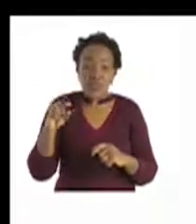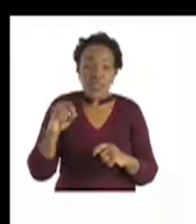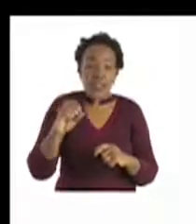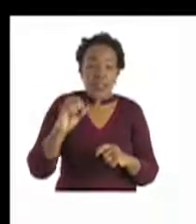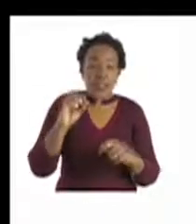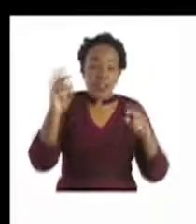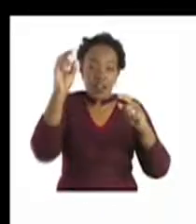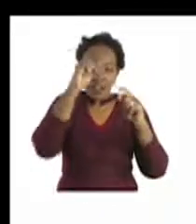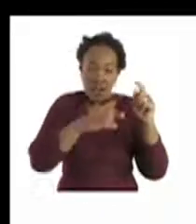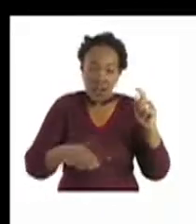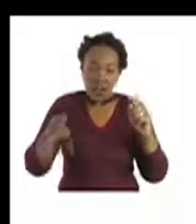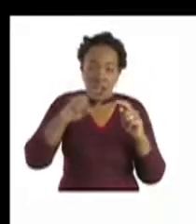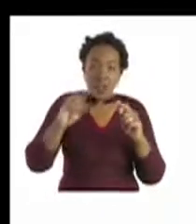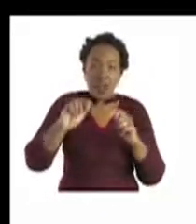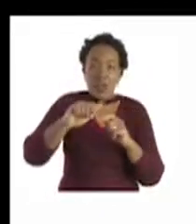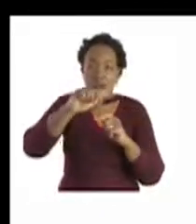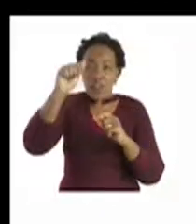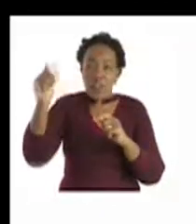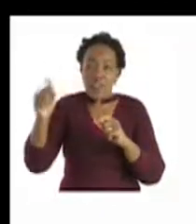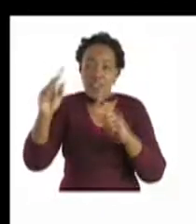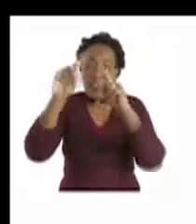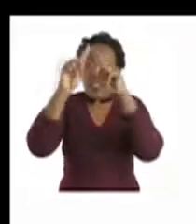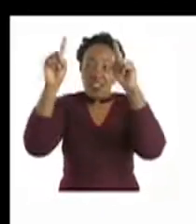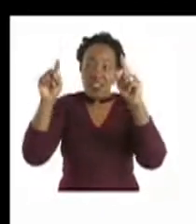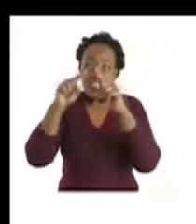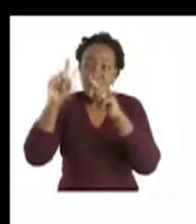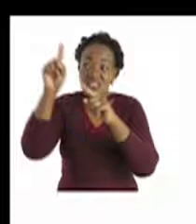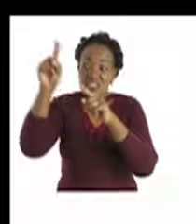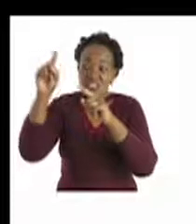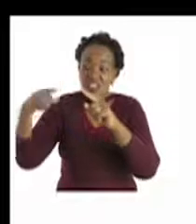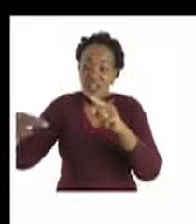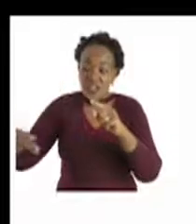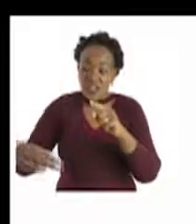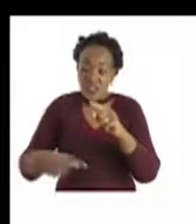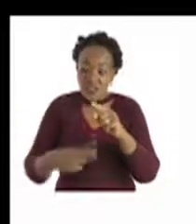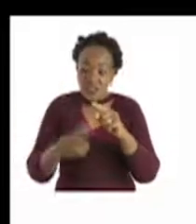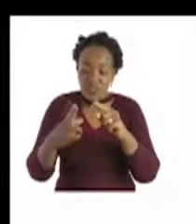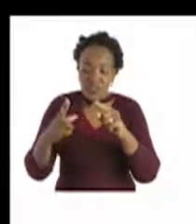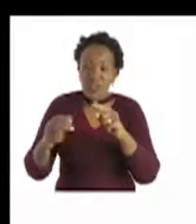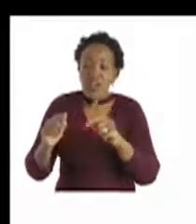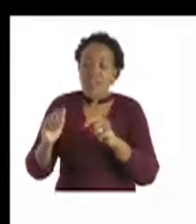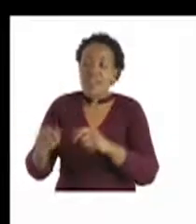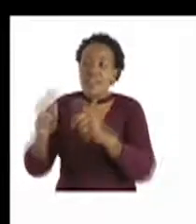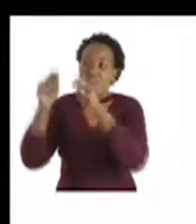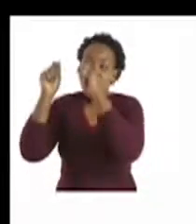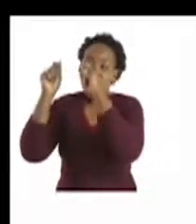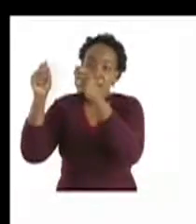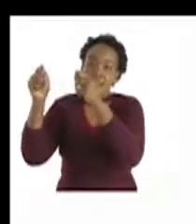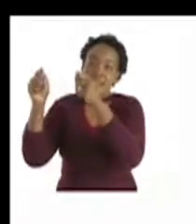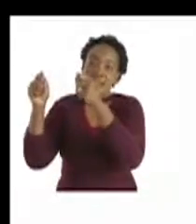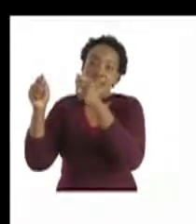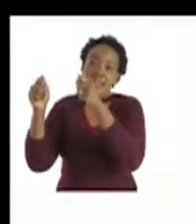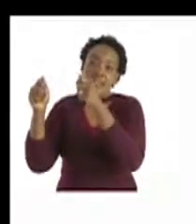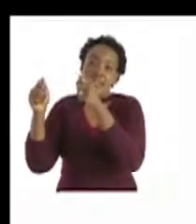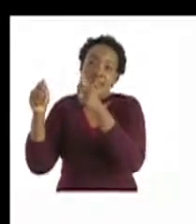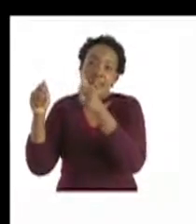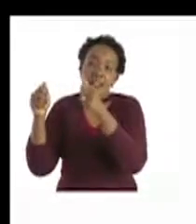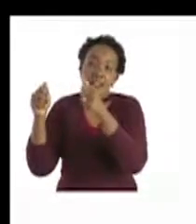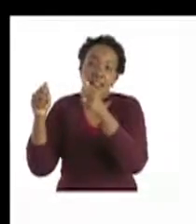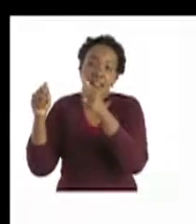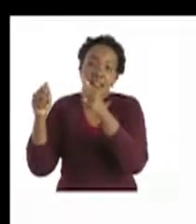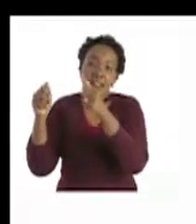Then on the shape, you cut the circle from the given shapes and paste